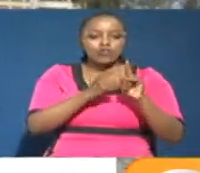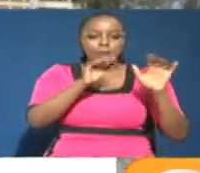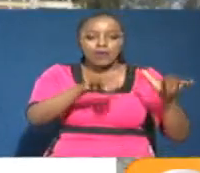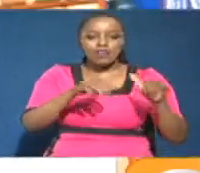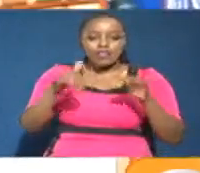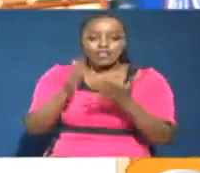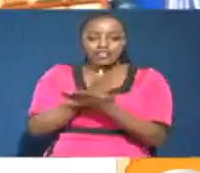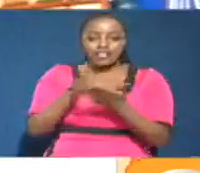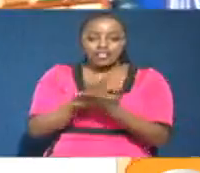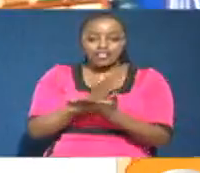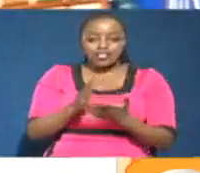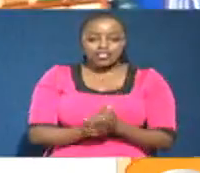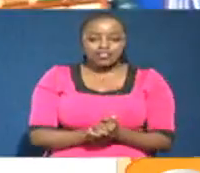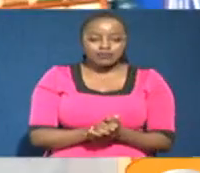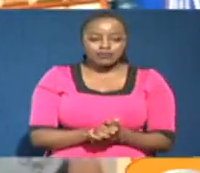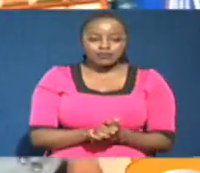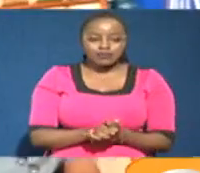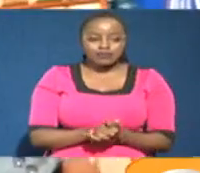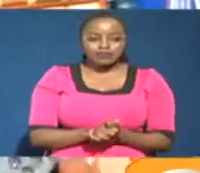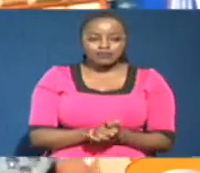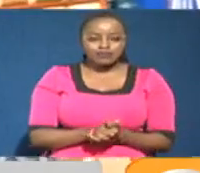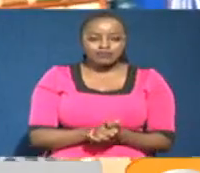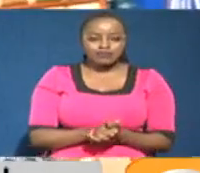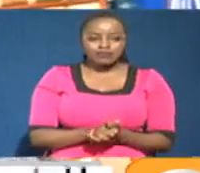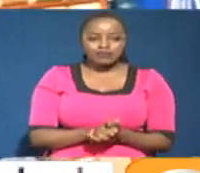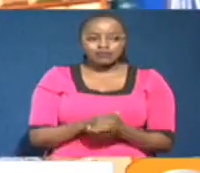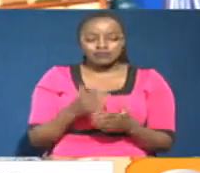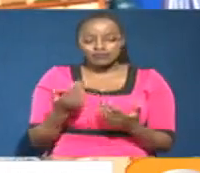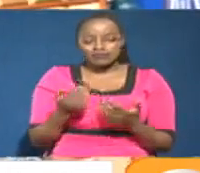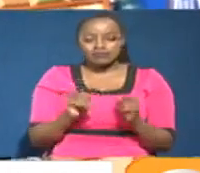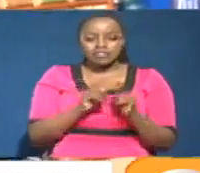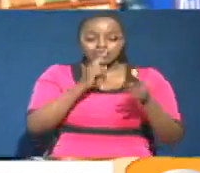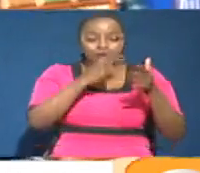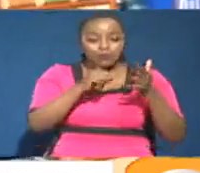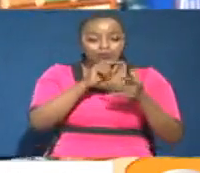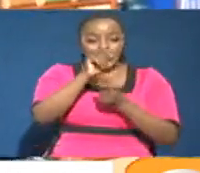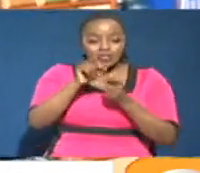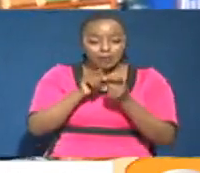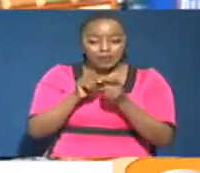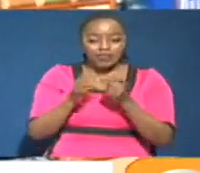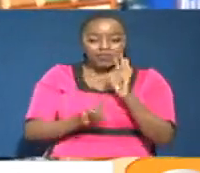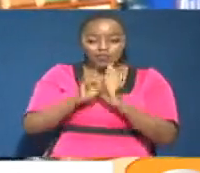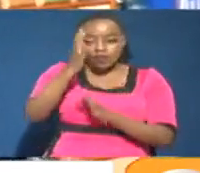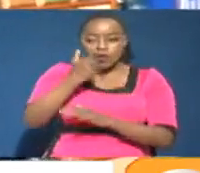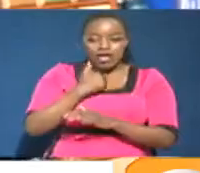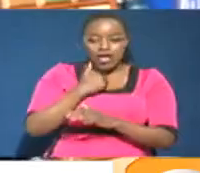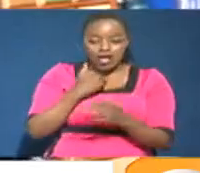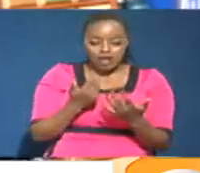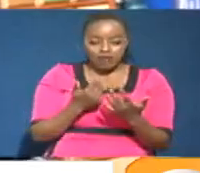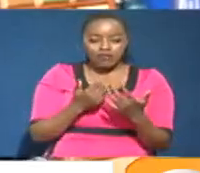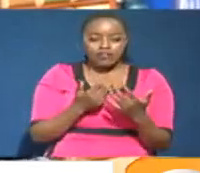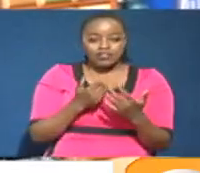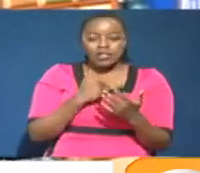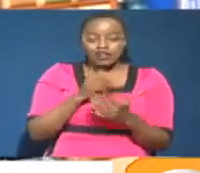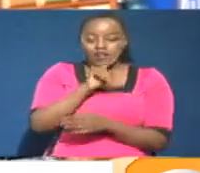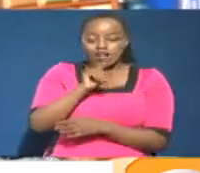agricultural sectors. Them. What is the rationale to approve certain developments? Because we have a building code, we even have a